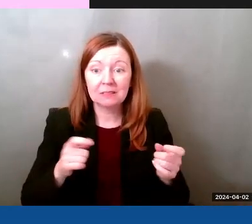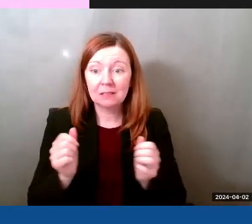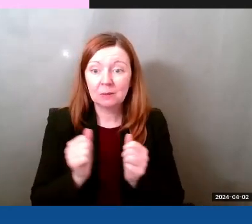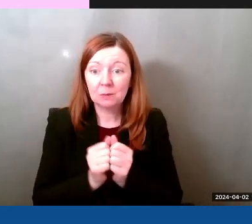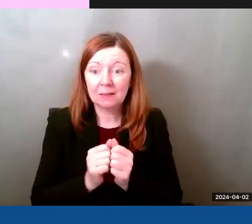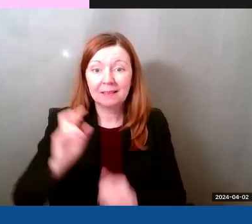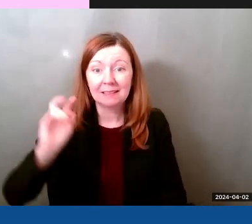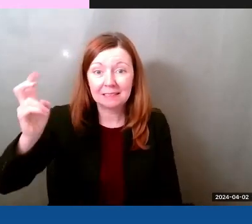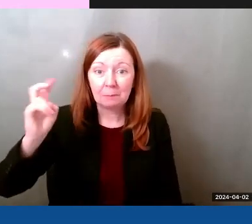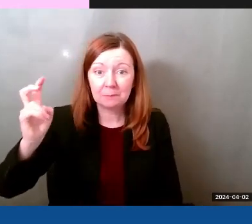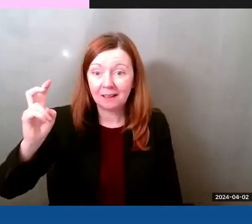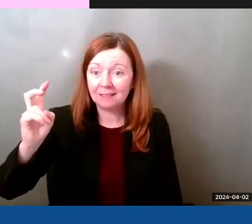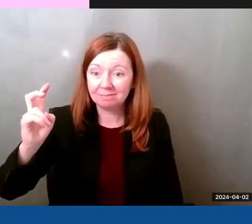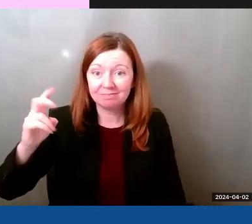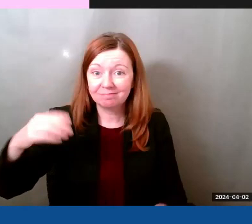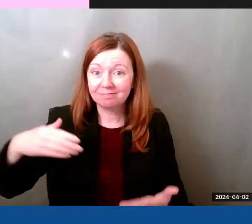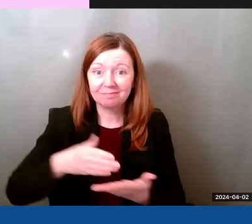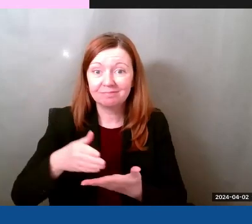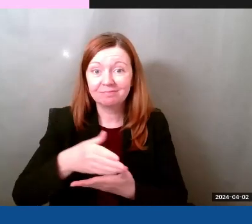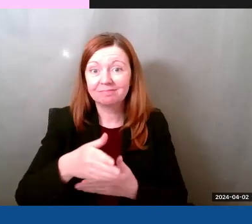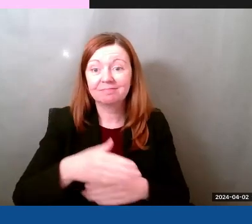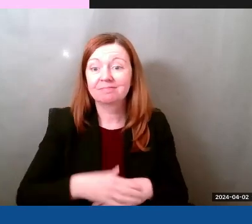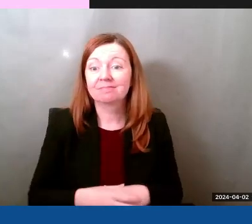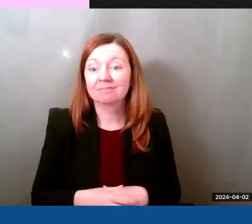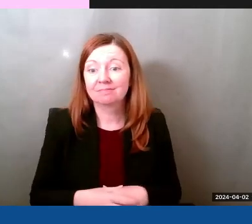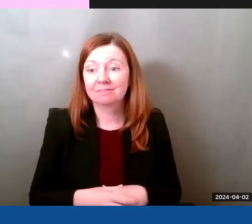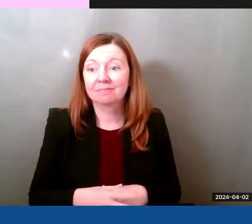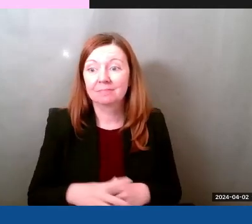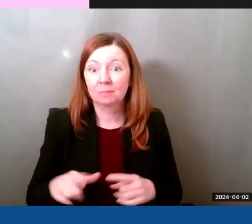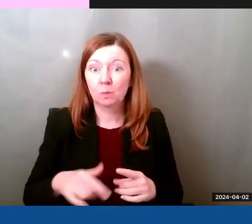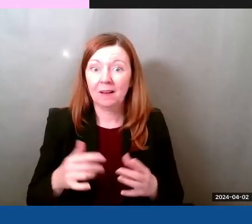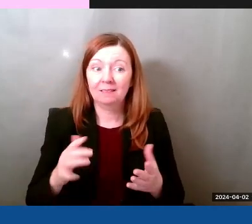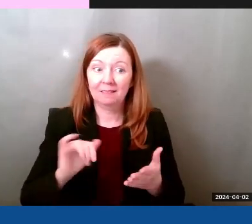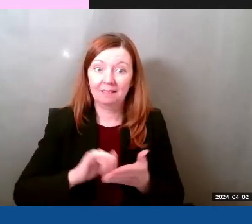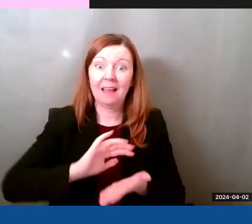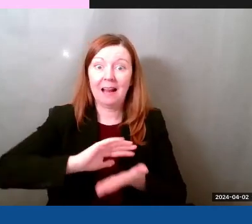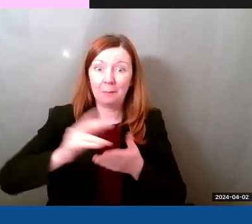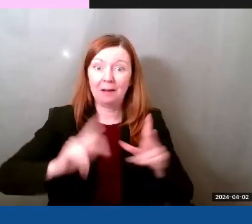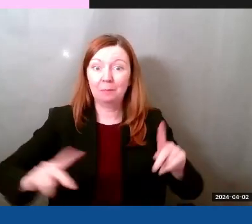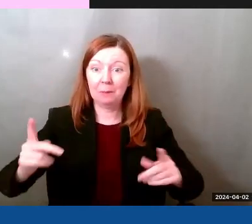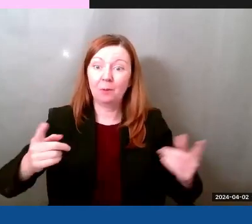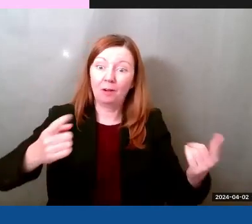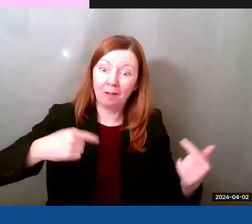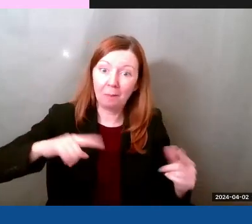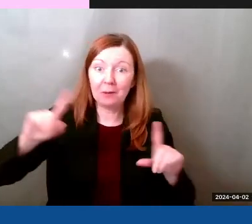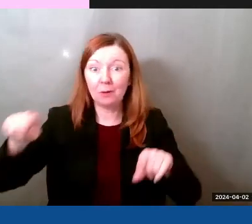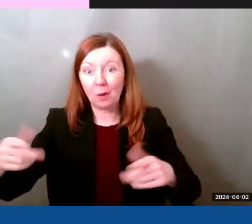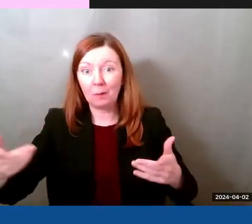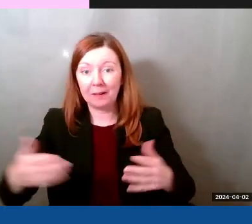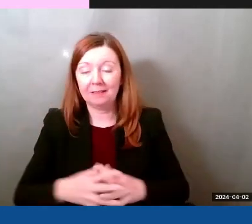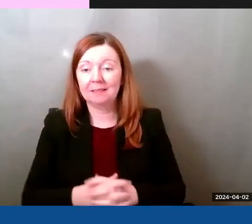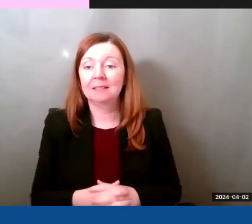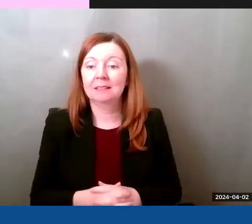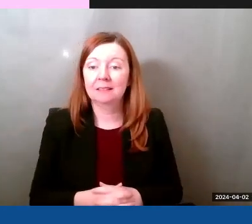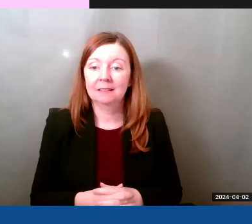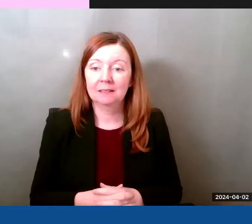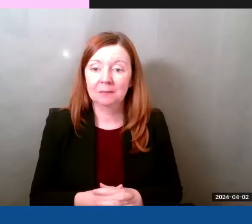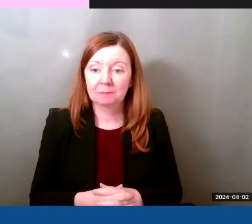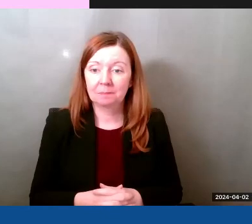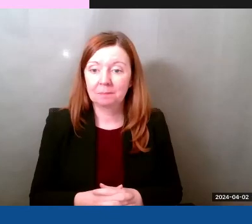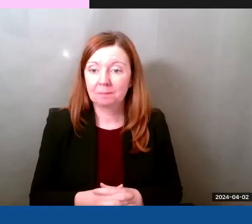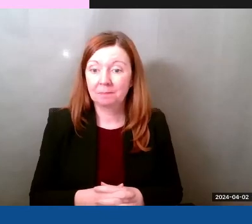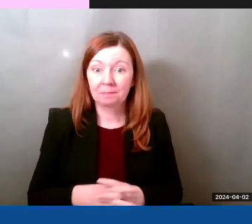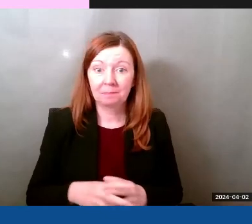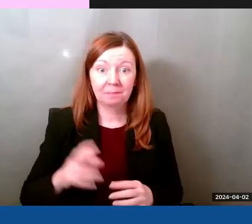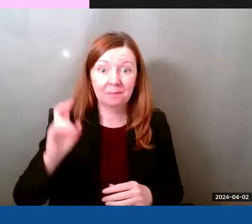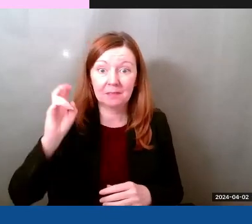SEPTA routes that come through here when this volume people are either coming or going. Do these SEPTA